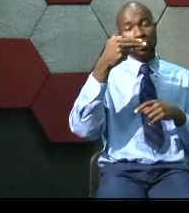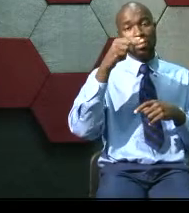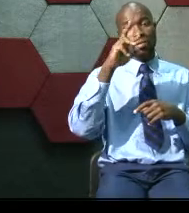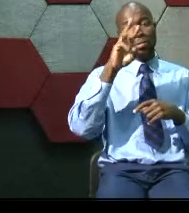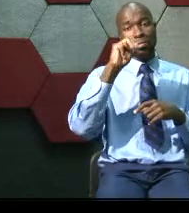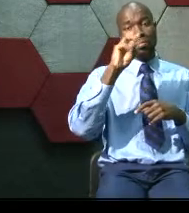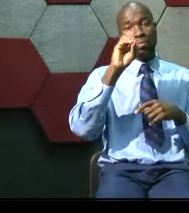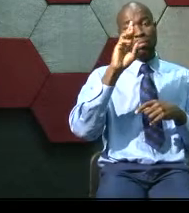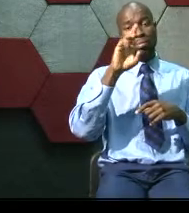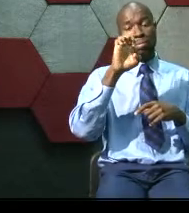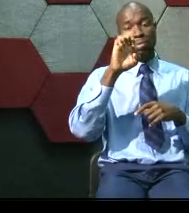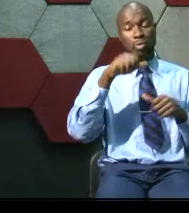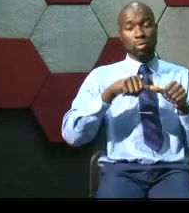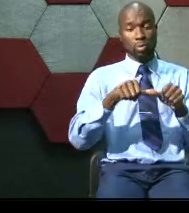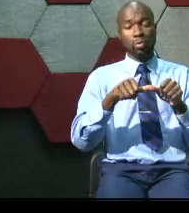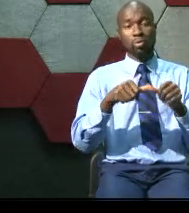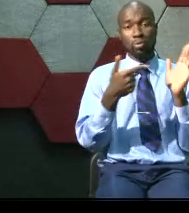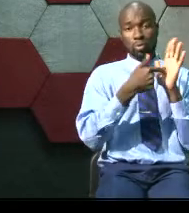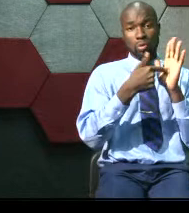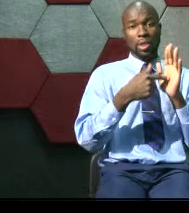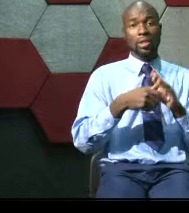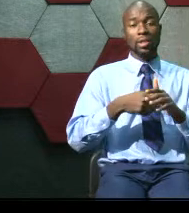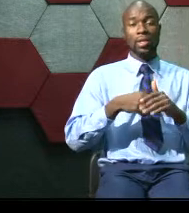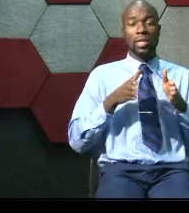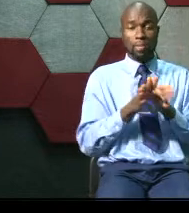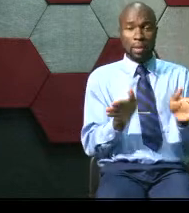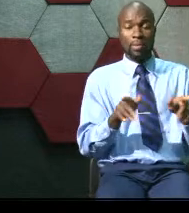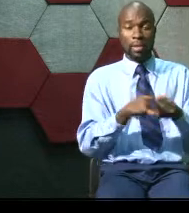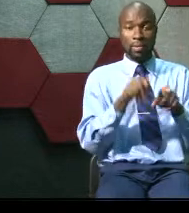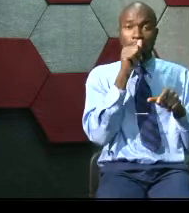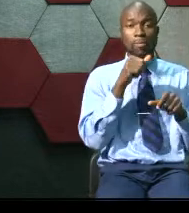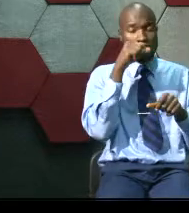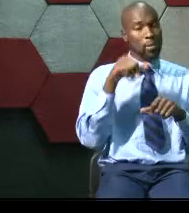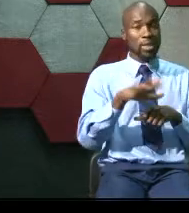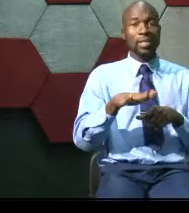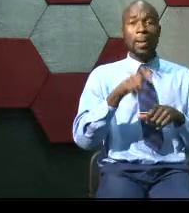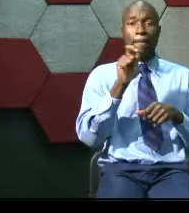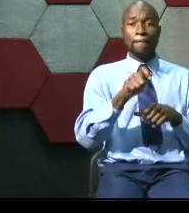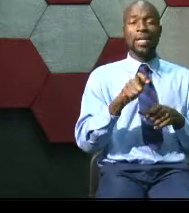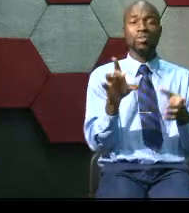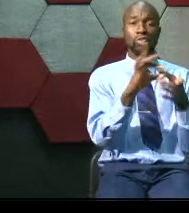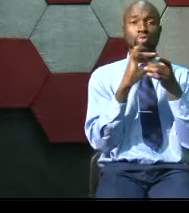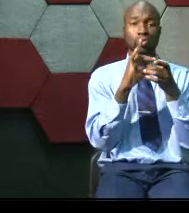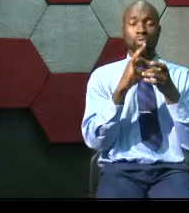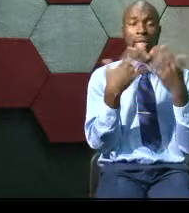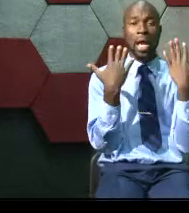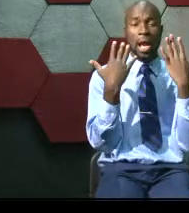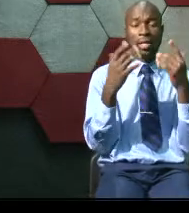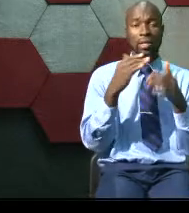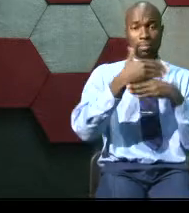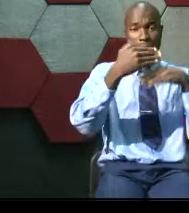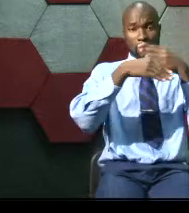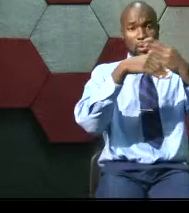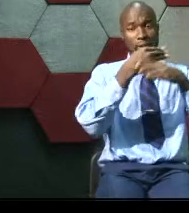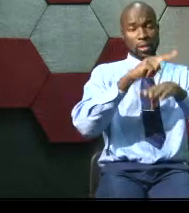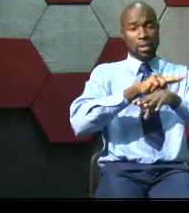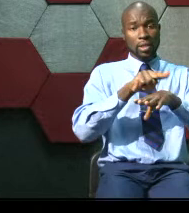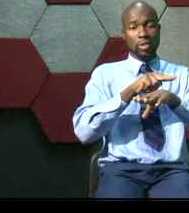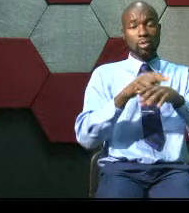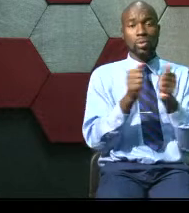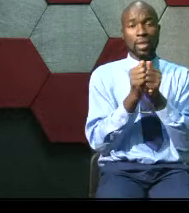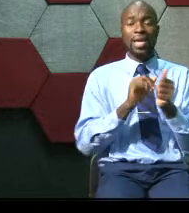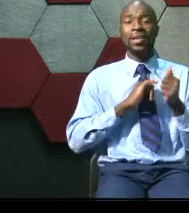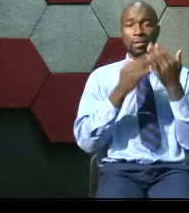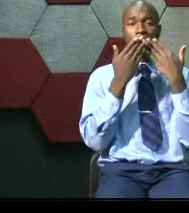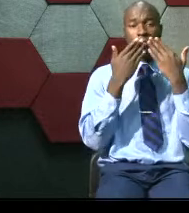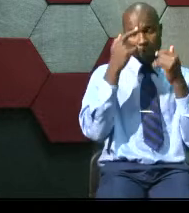that the public and private sectors need to join hands and build our nation together. I thank you for your